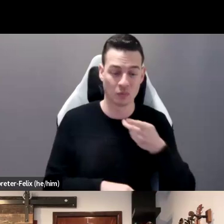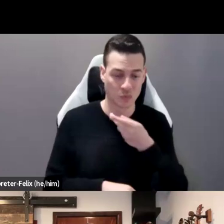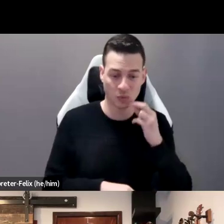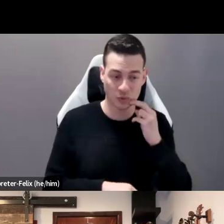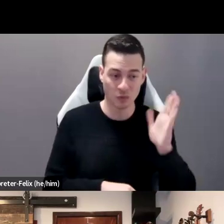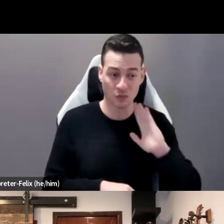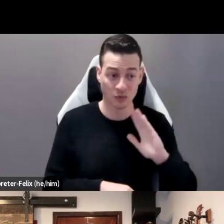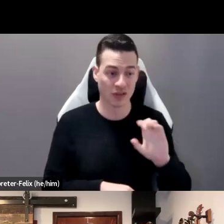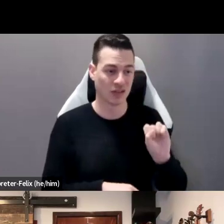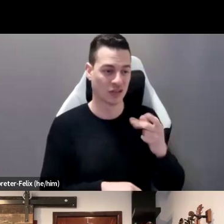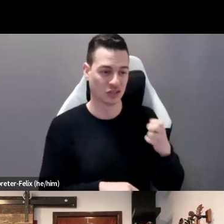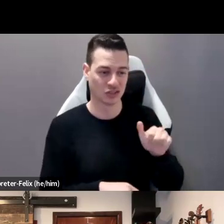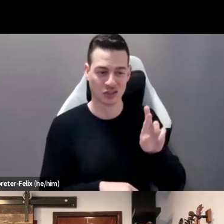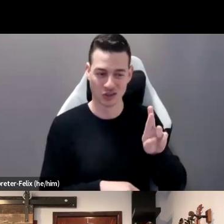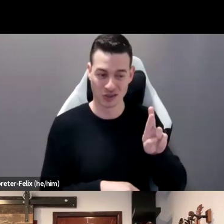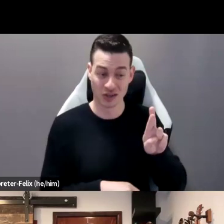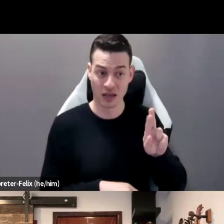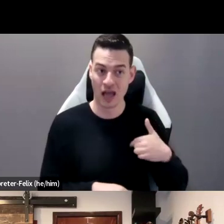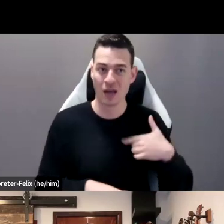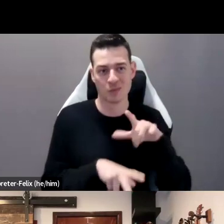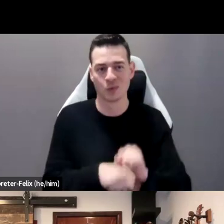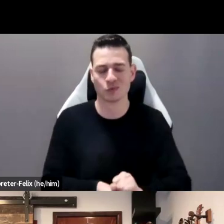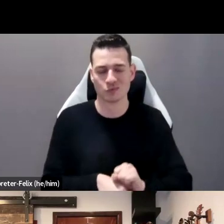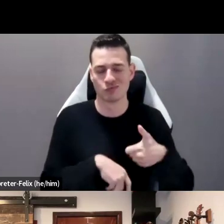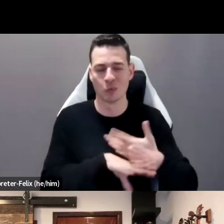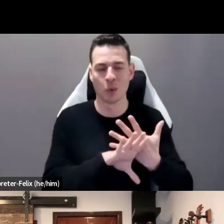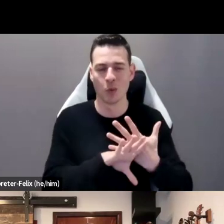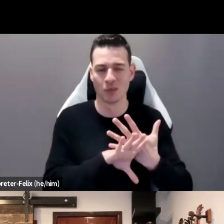so used to Zoom. I'm used to them being on a screen in front of me.